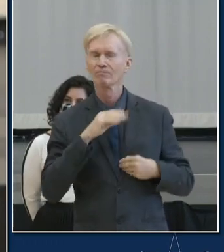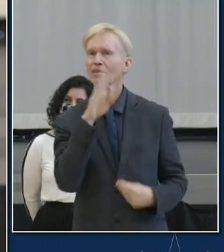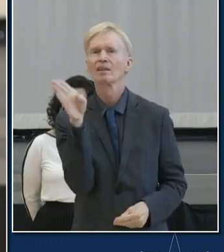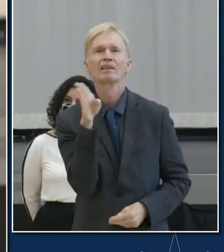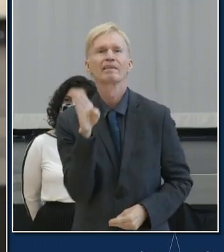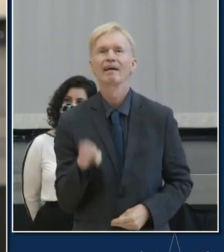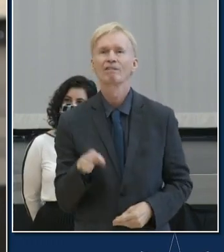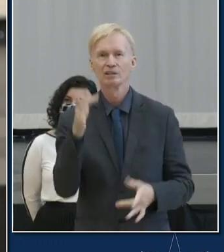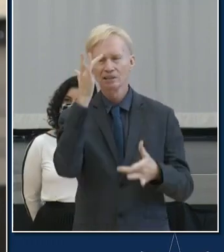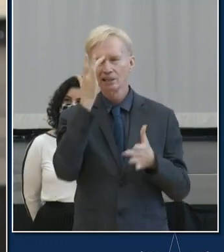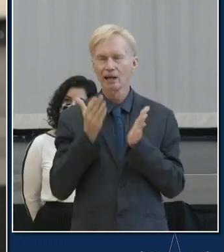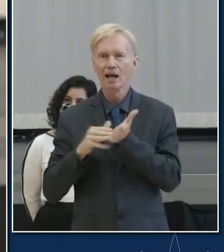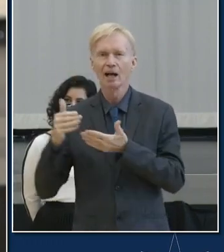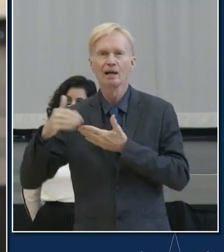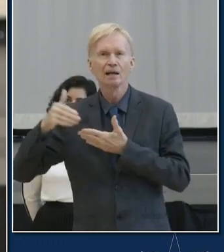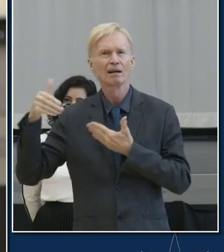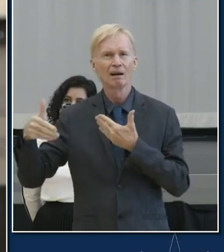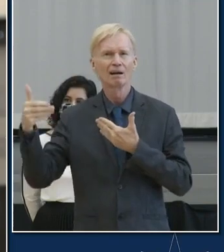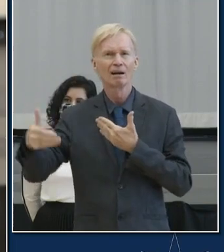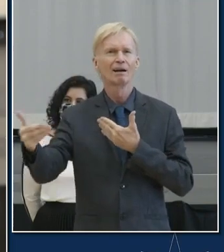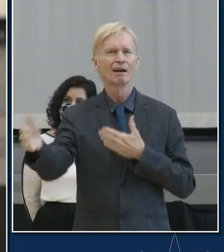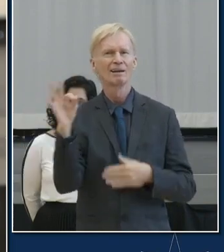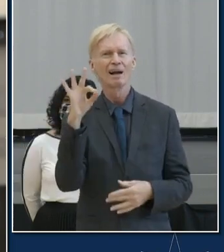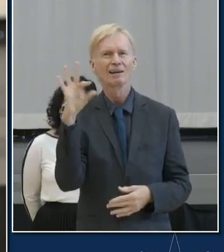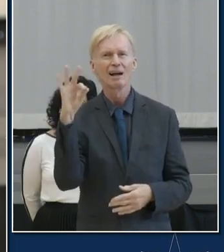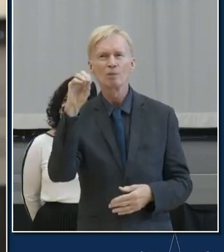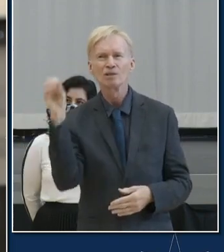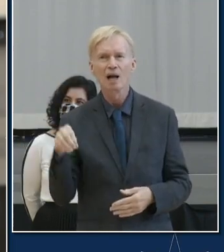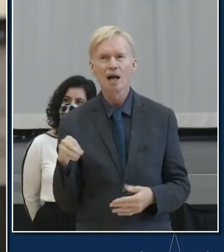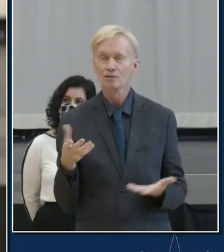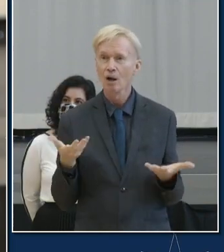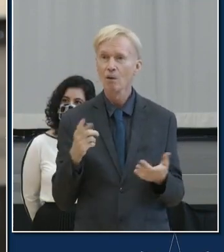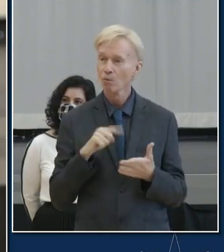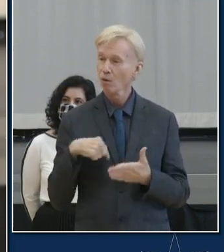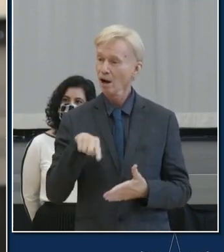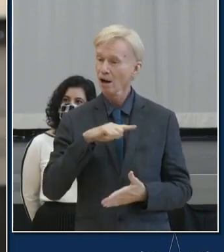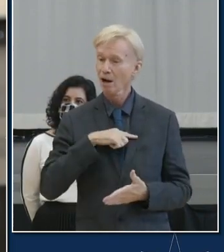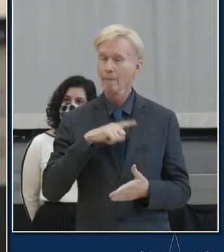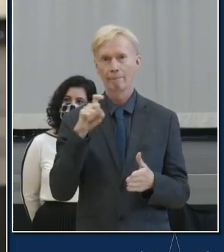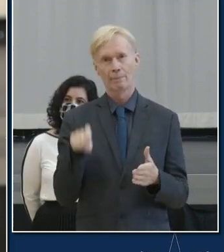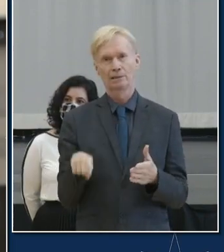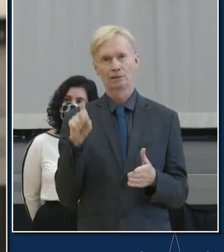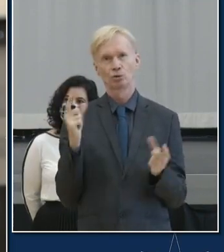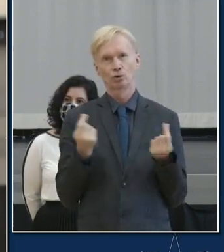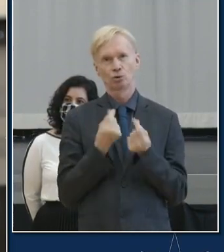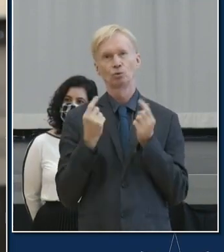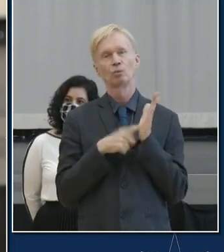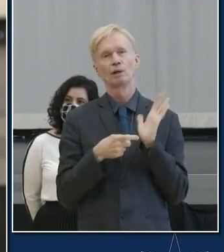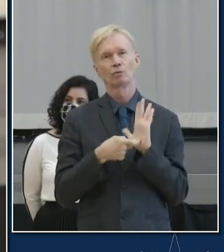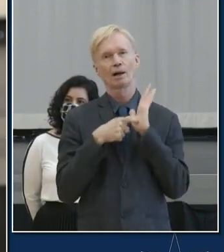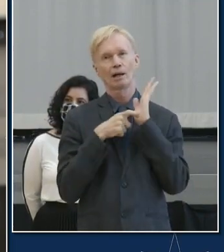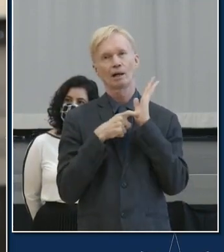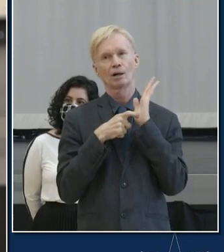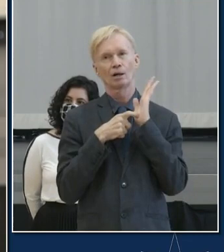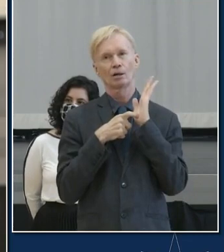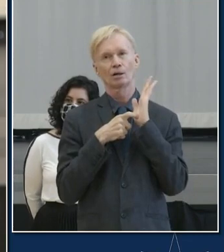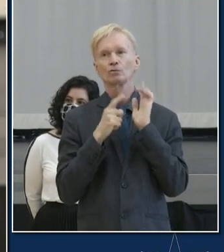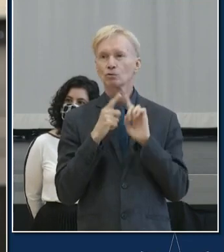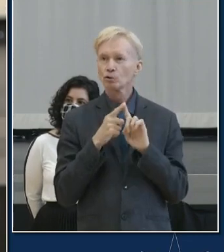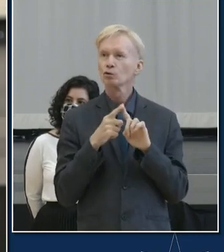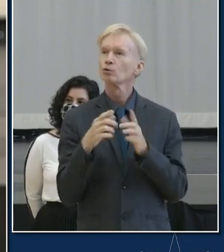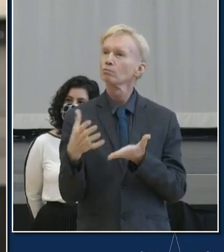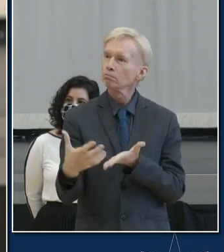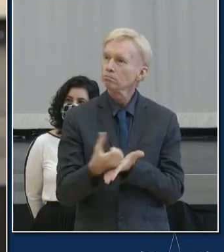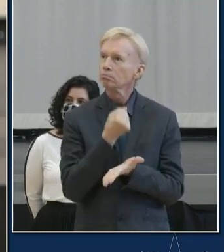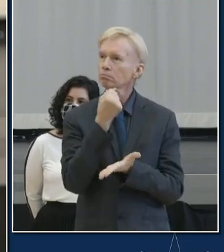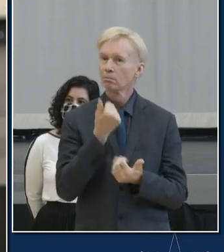again. 99%. So it's in all of our interests to do what is necessary to take advantage of